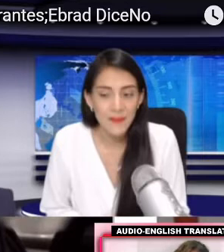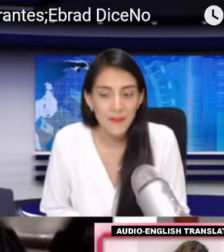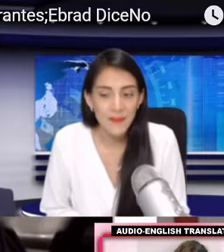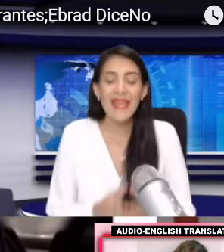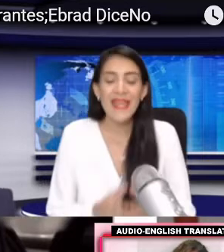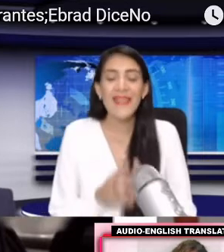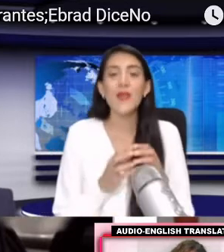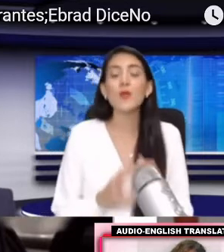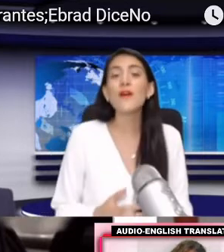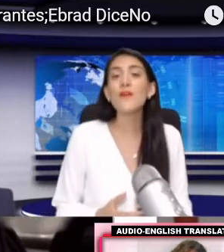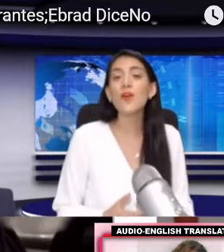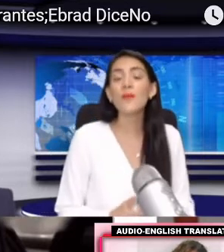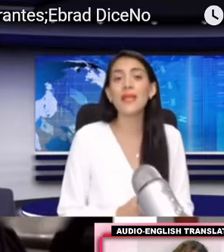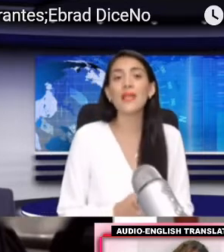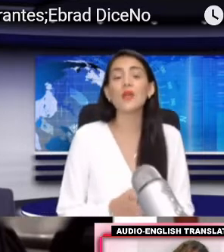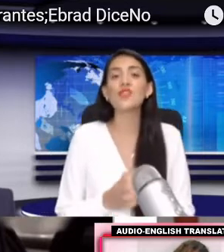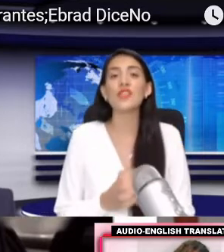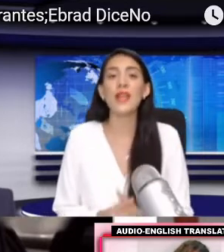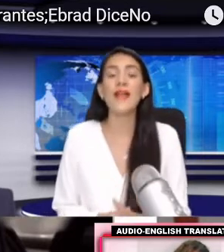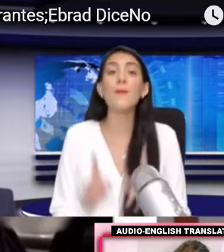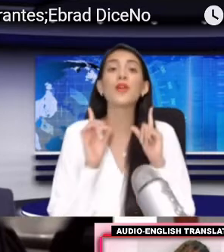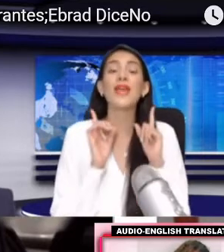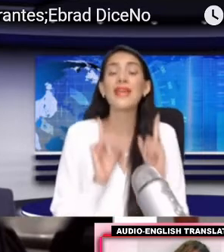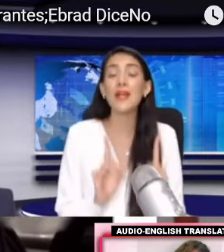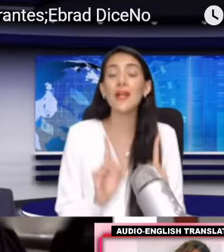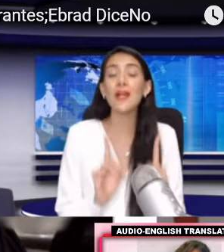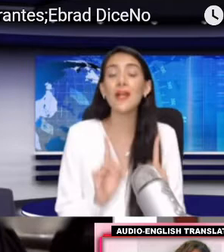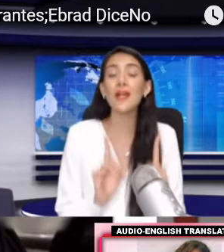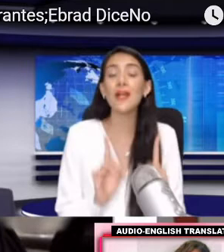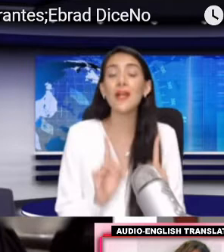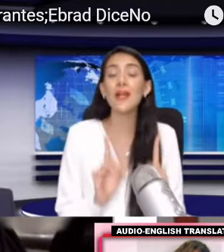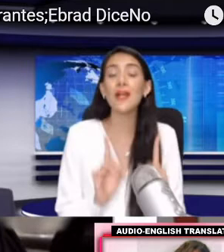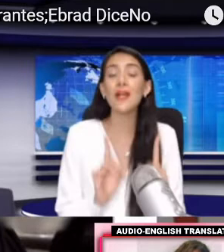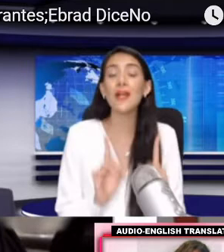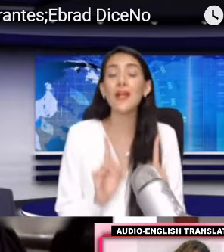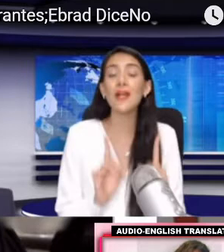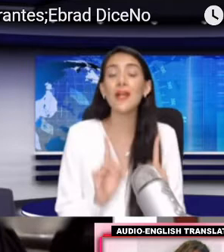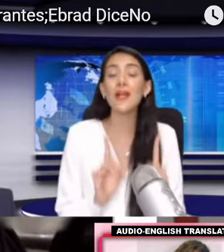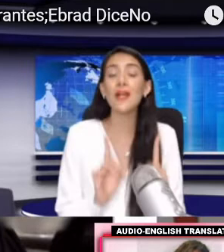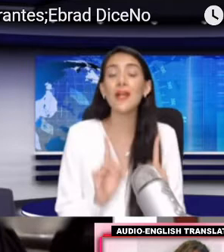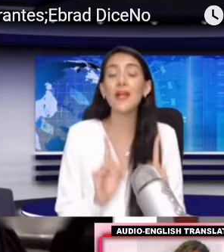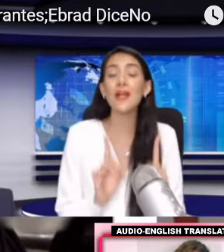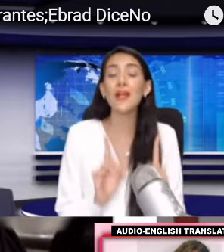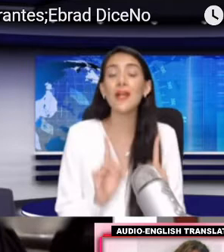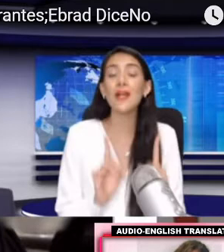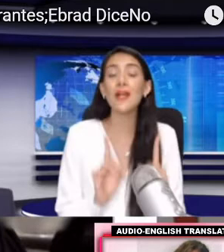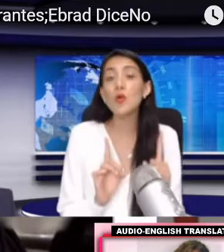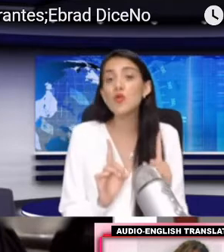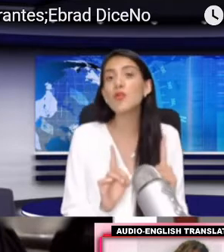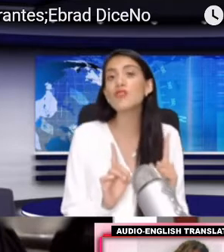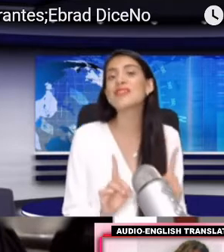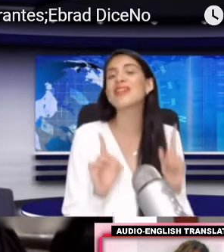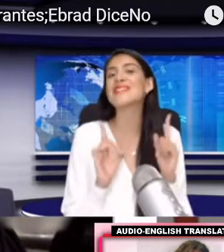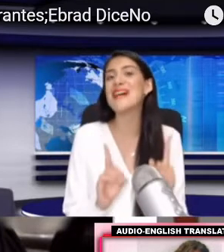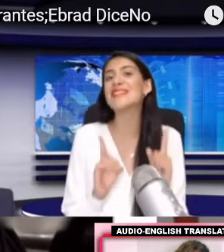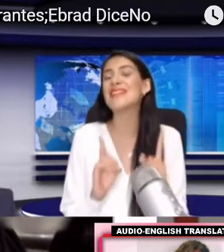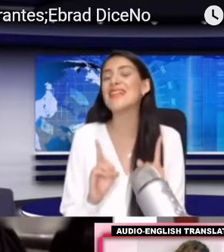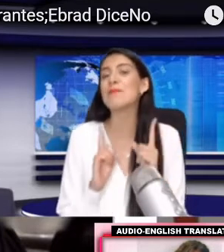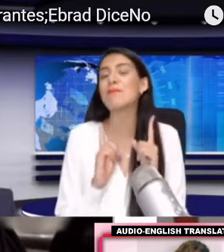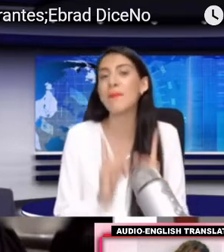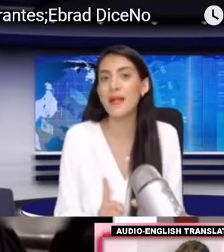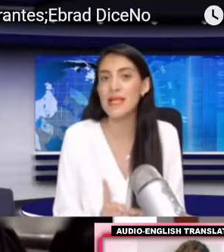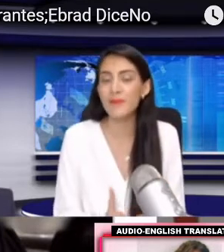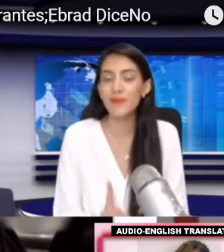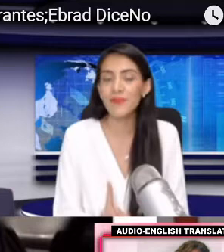families de una forma inconsiderada, porque hay in an inconsiderate way, because incluso hay unos que ya